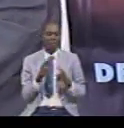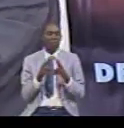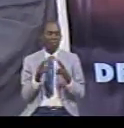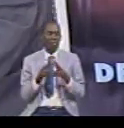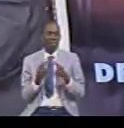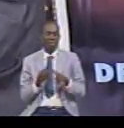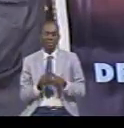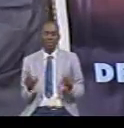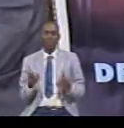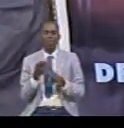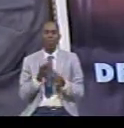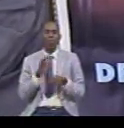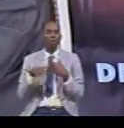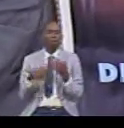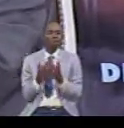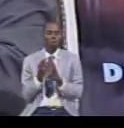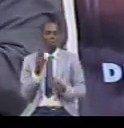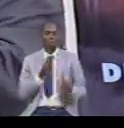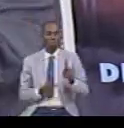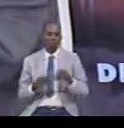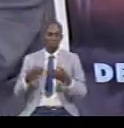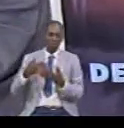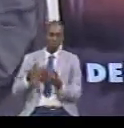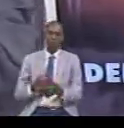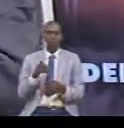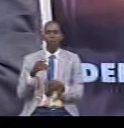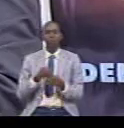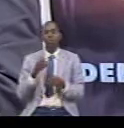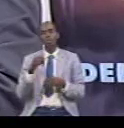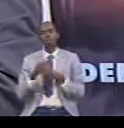from all the people around you in the world.